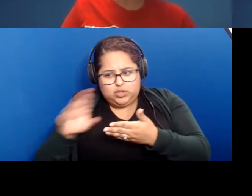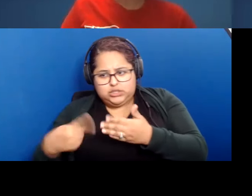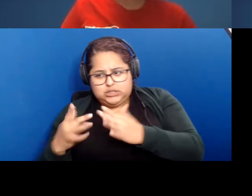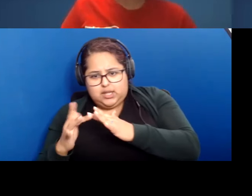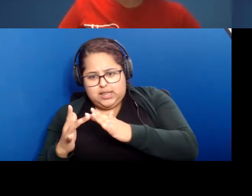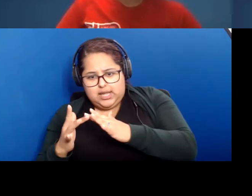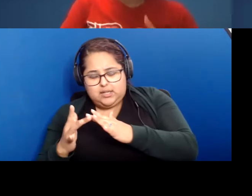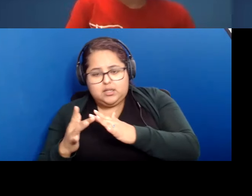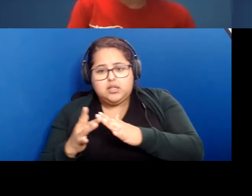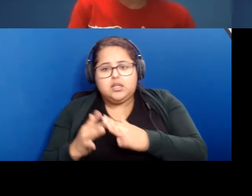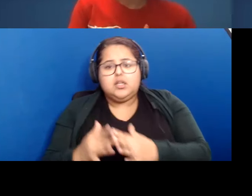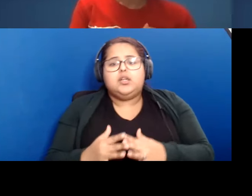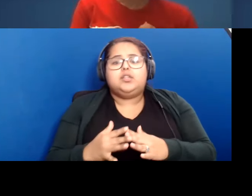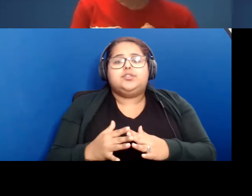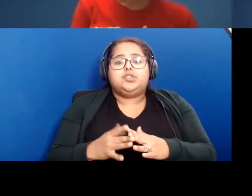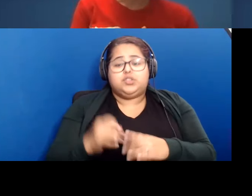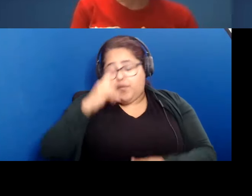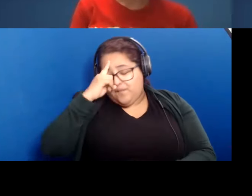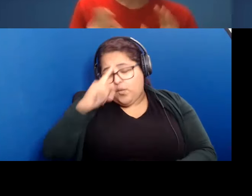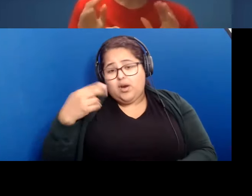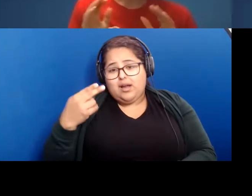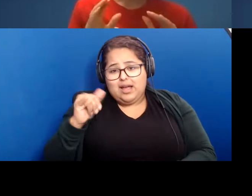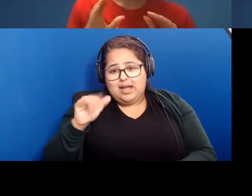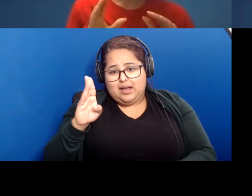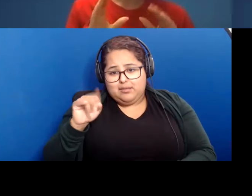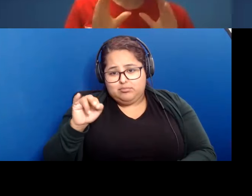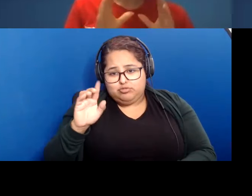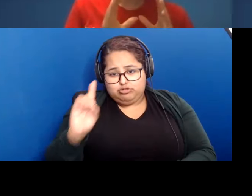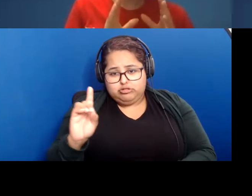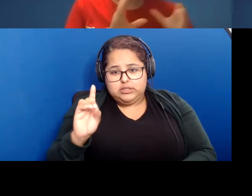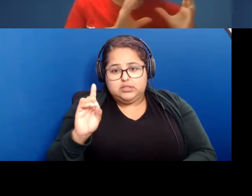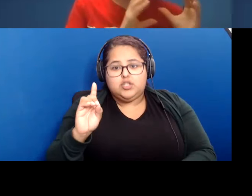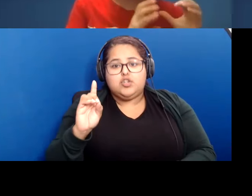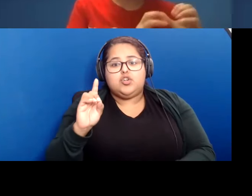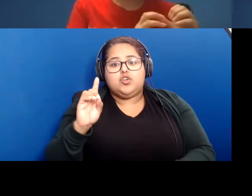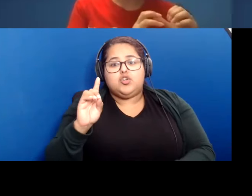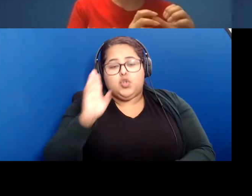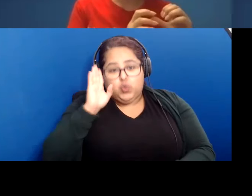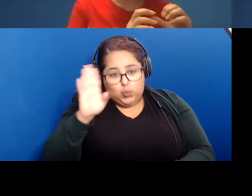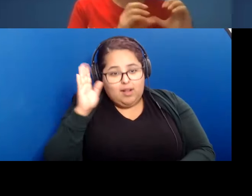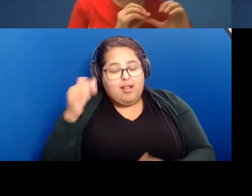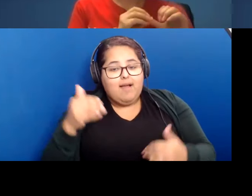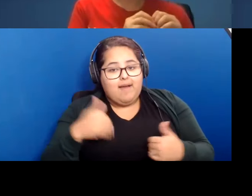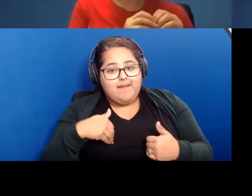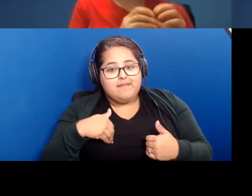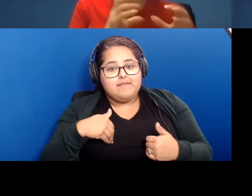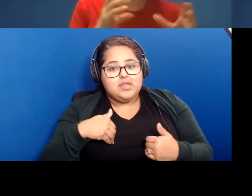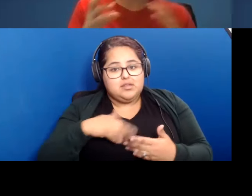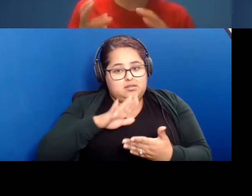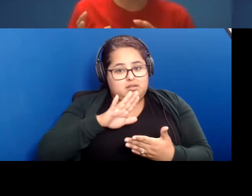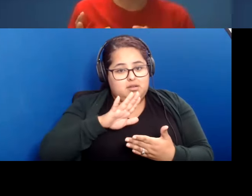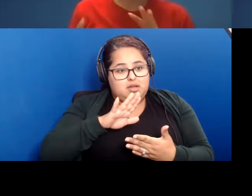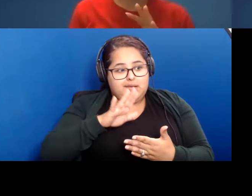meeting? For hybrid classes, you have a lecture that may be